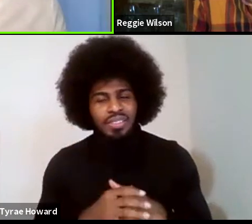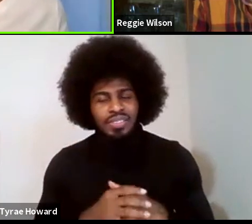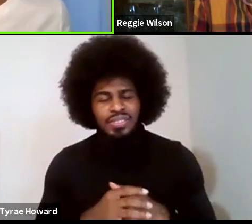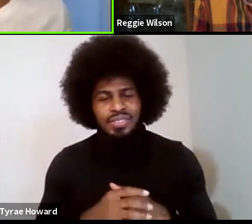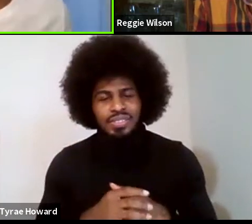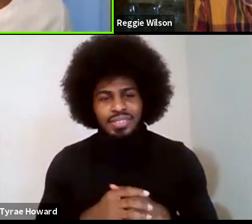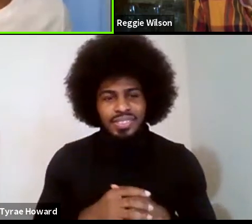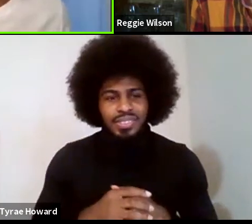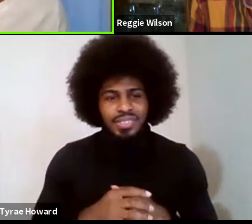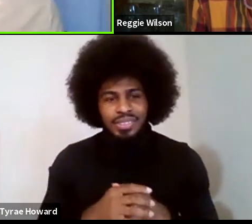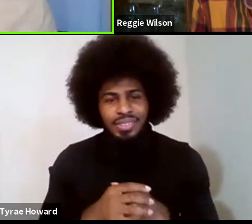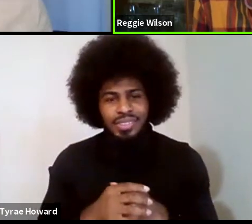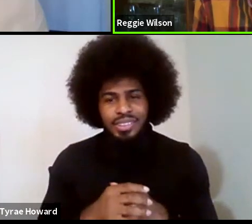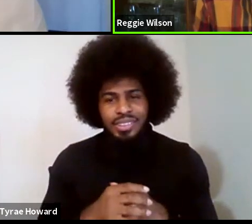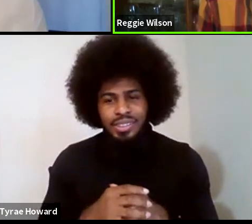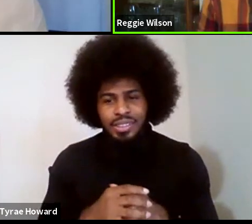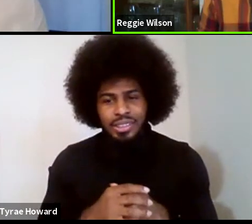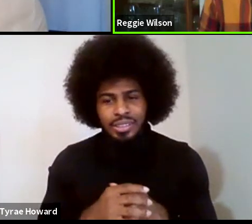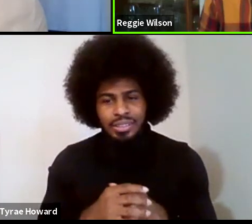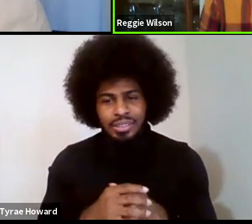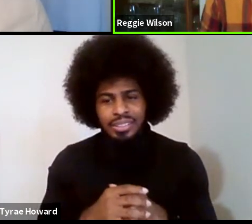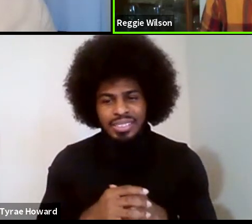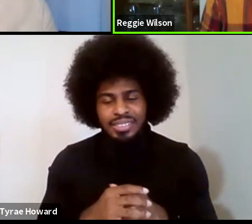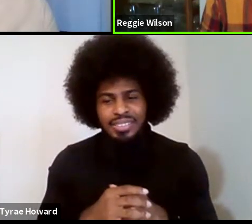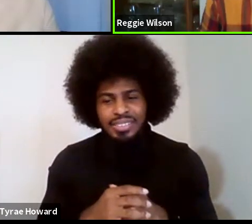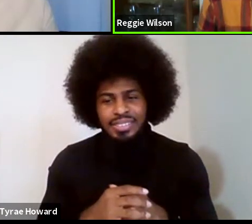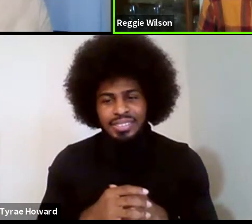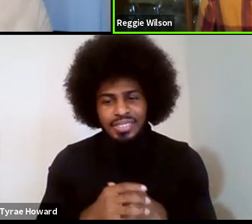Not a good idea. Yeah. Sorry, Whitney.